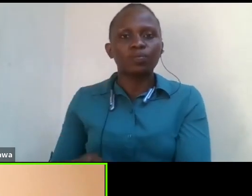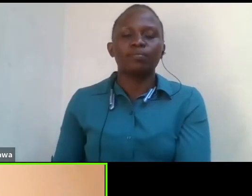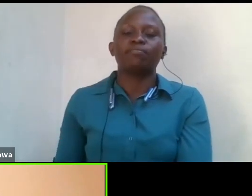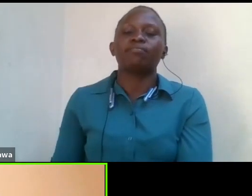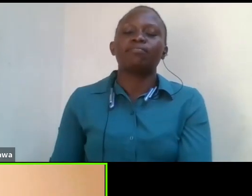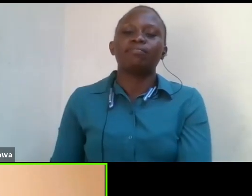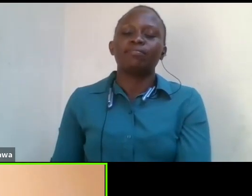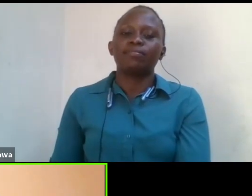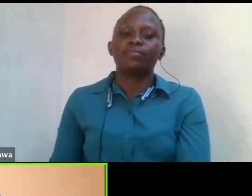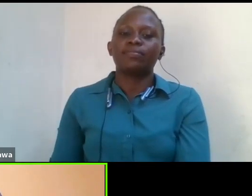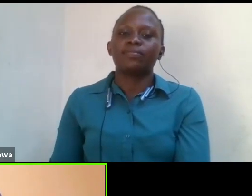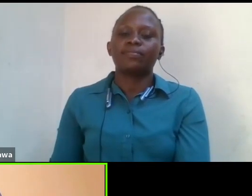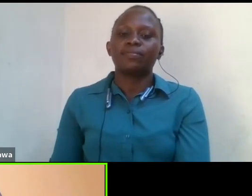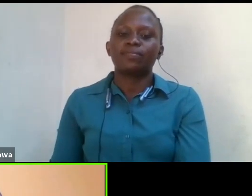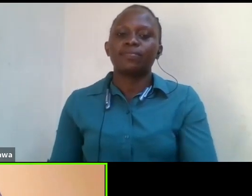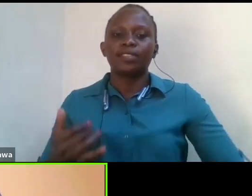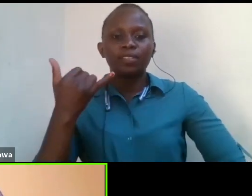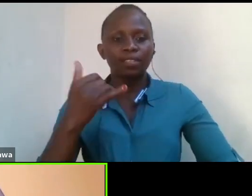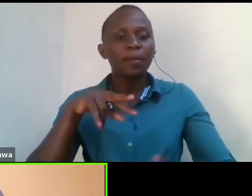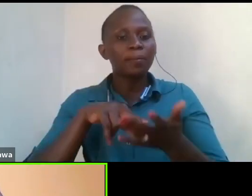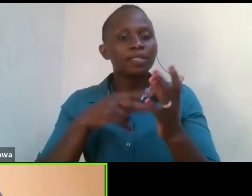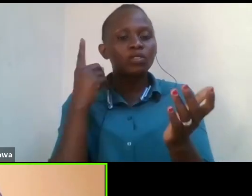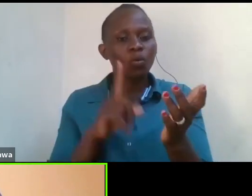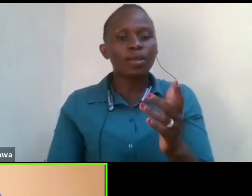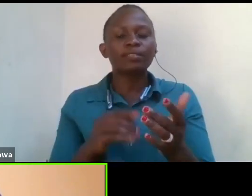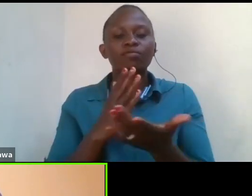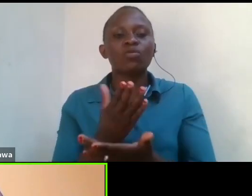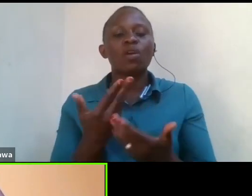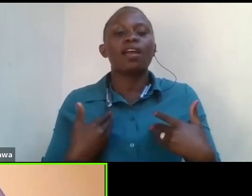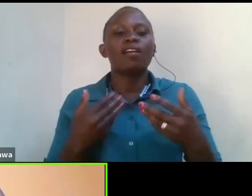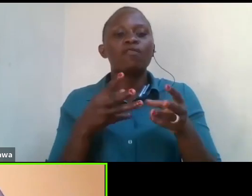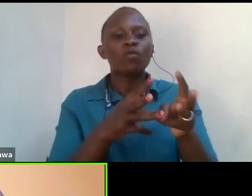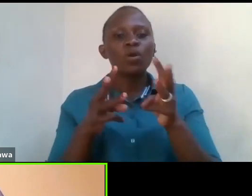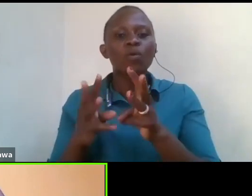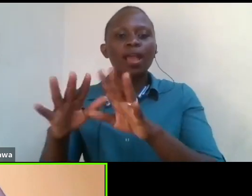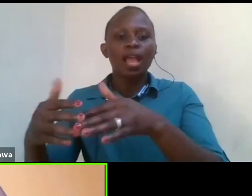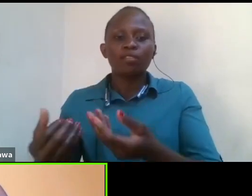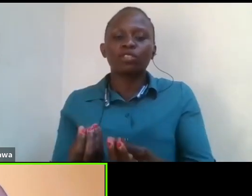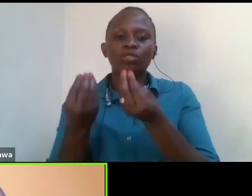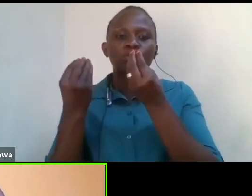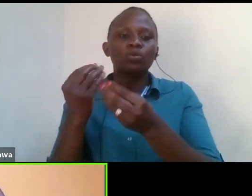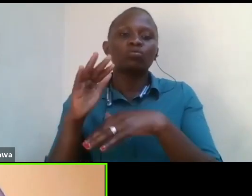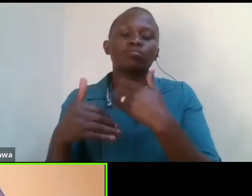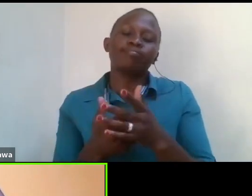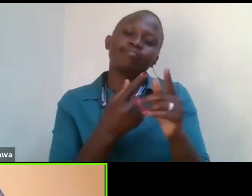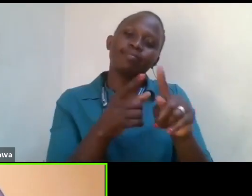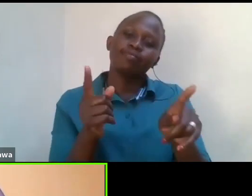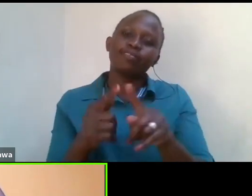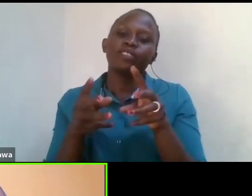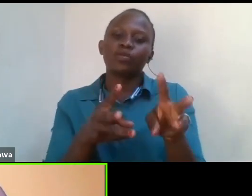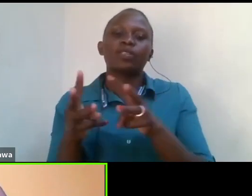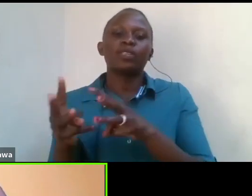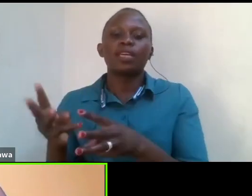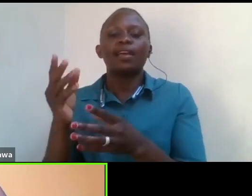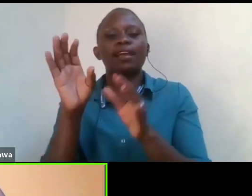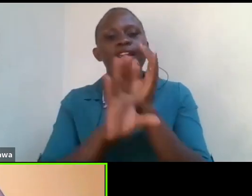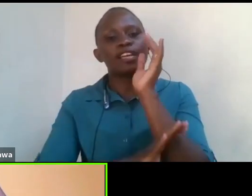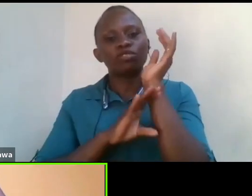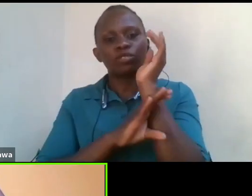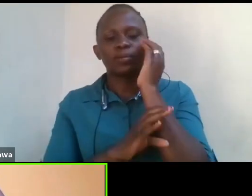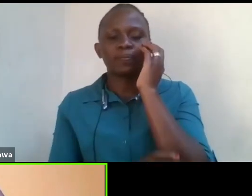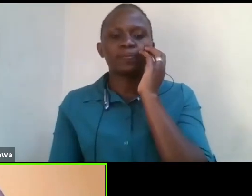protection. So, but there are mechanisms of doing that in multiple countries. And